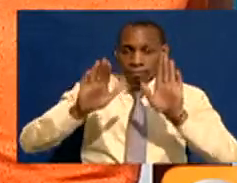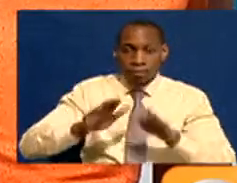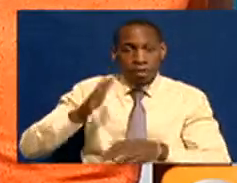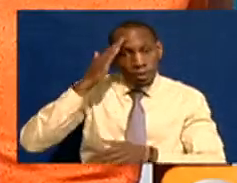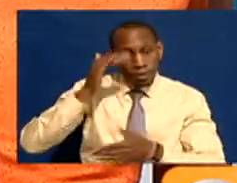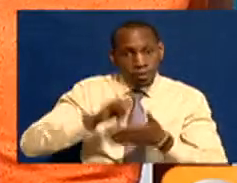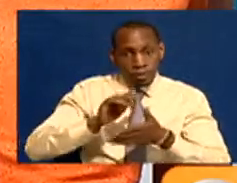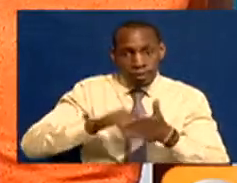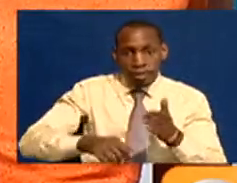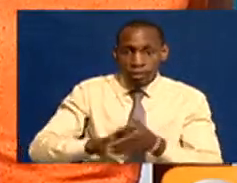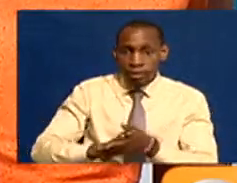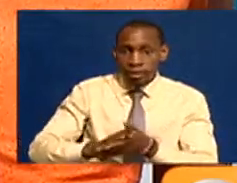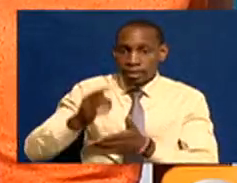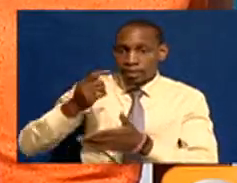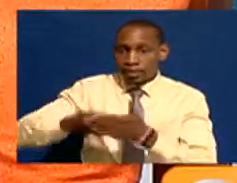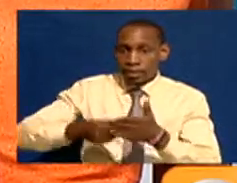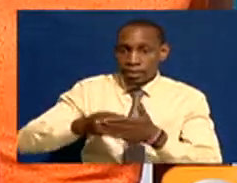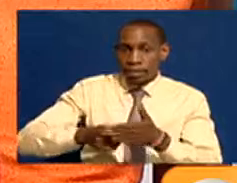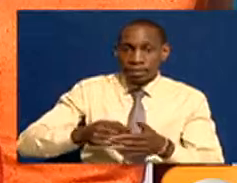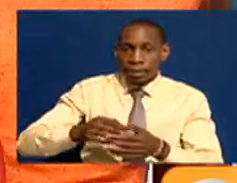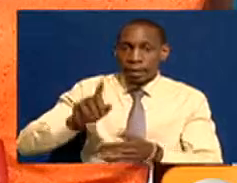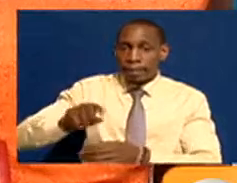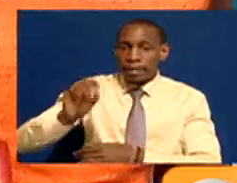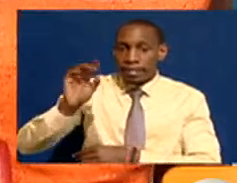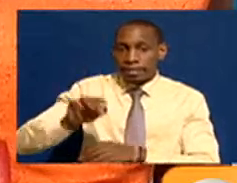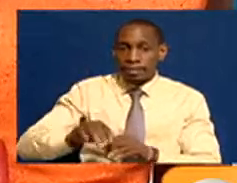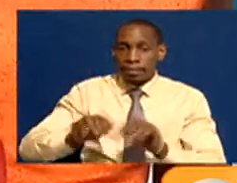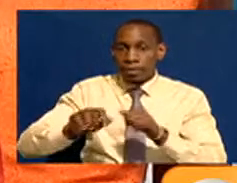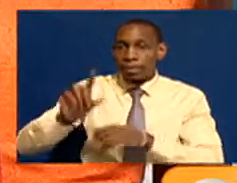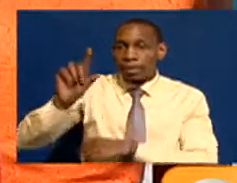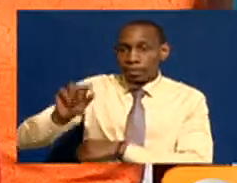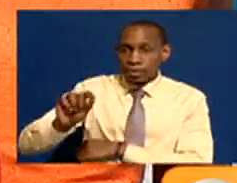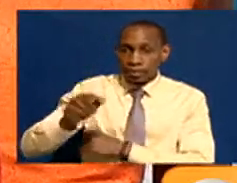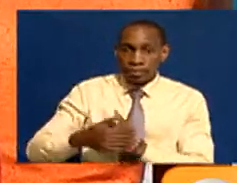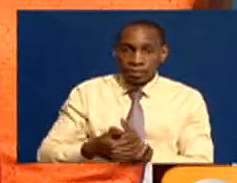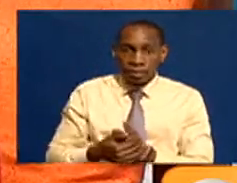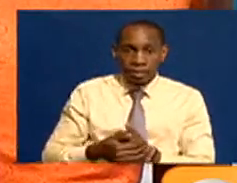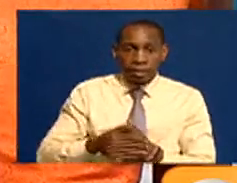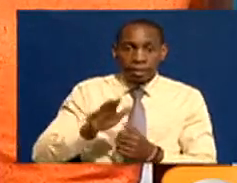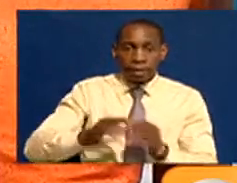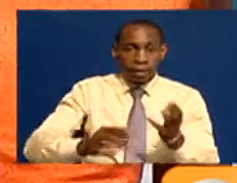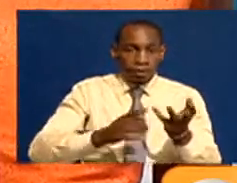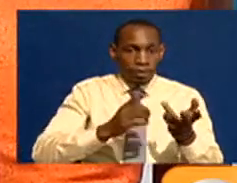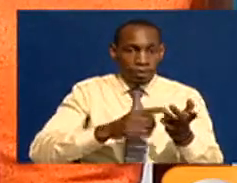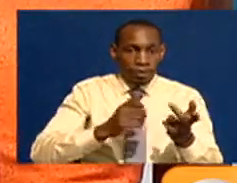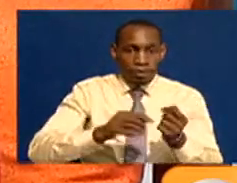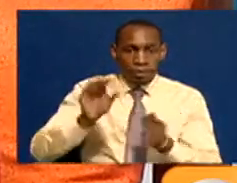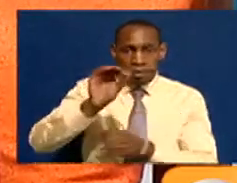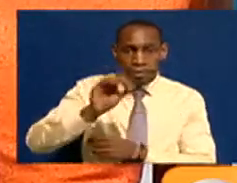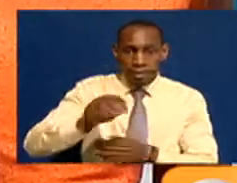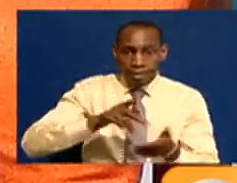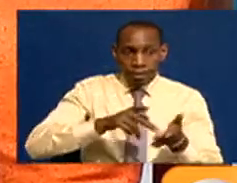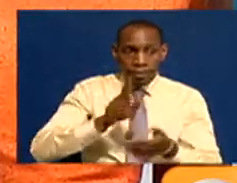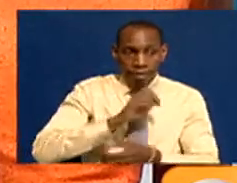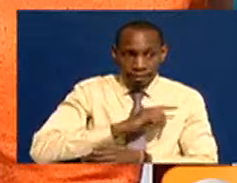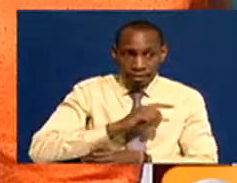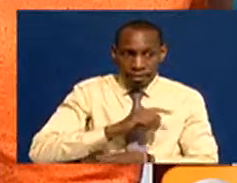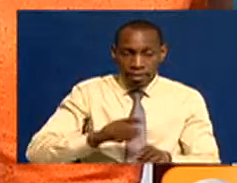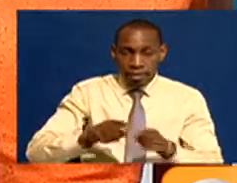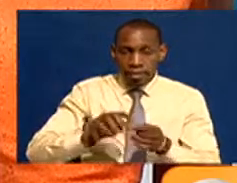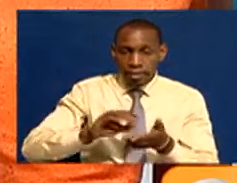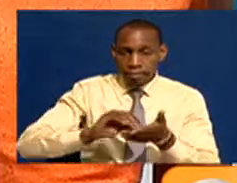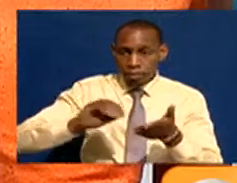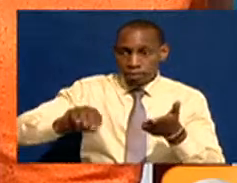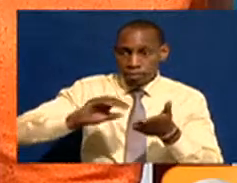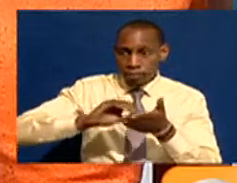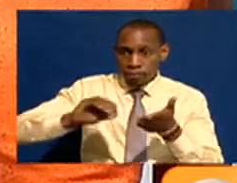that tolling is not always expensive. It can be cheaper. If you calculate the rates that are being paid and subtract it